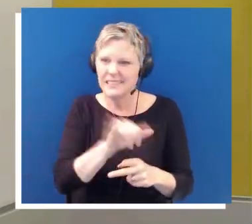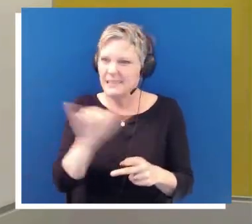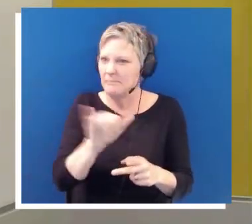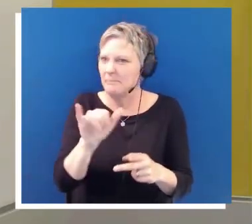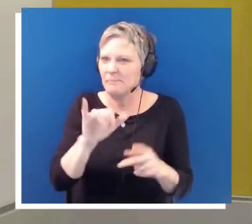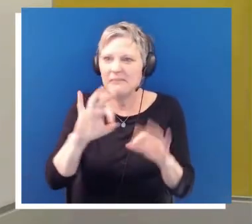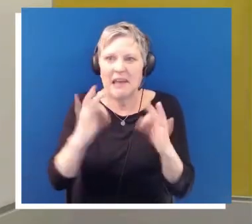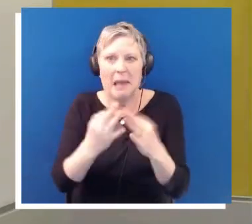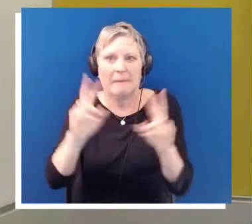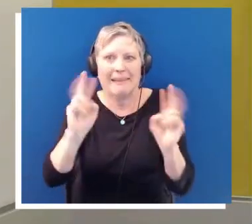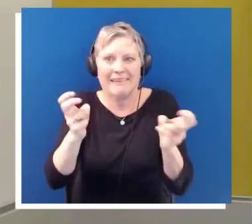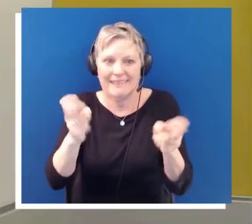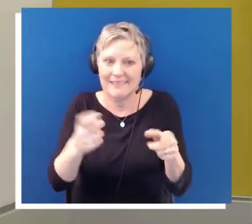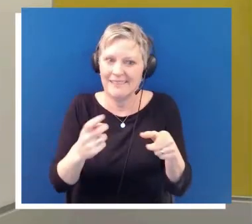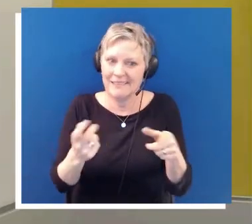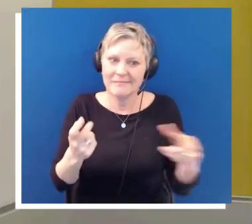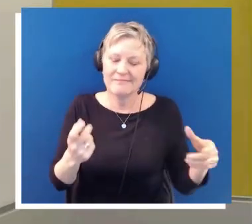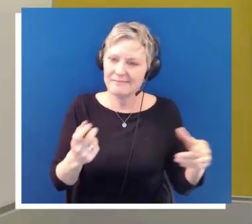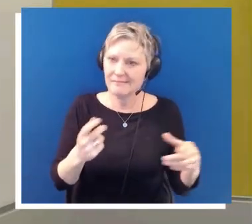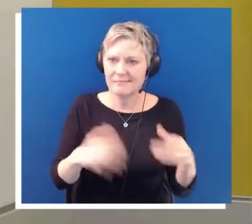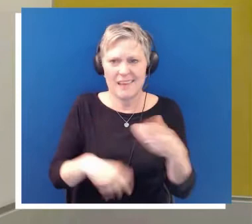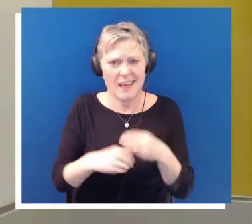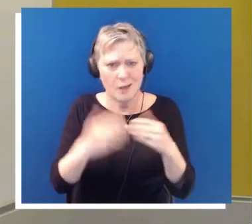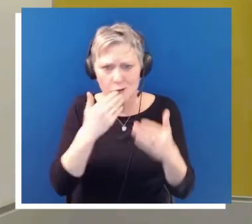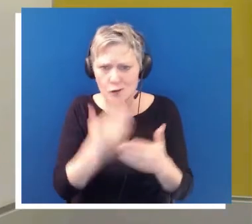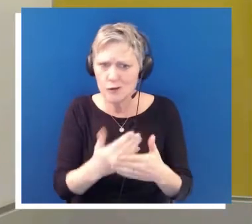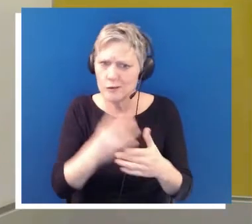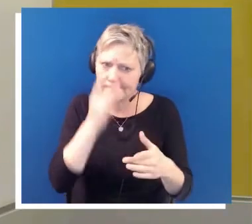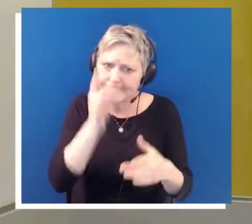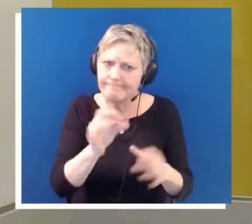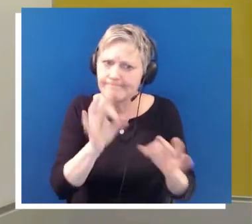good flavors going on. Just going to put that right in there.